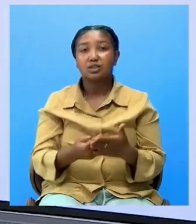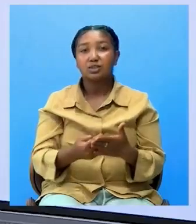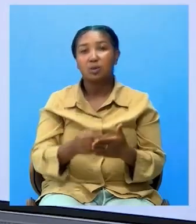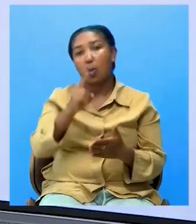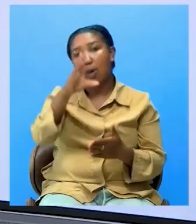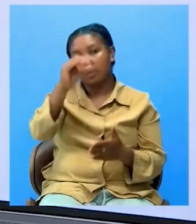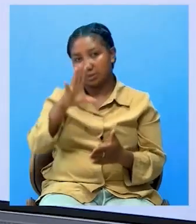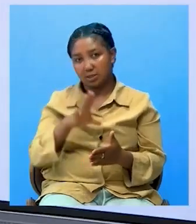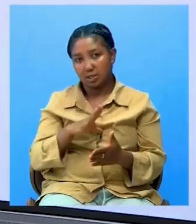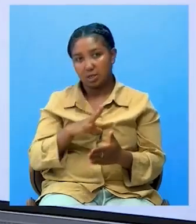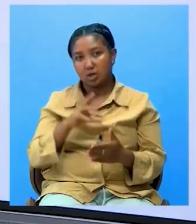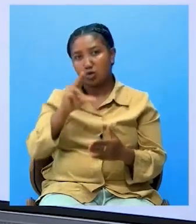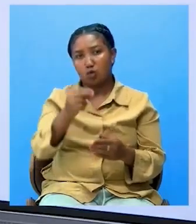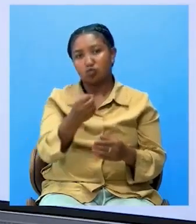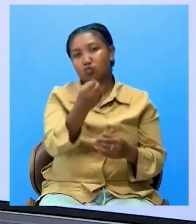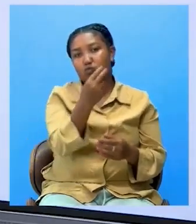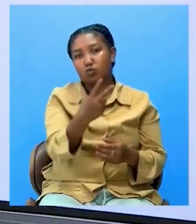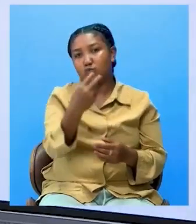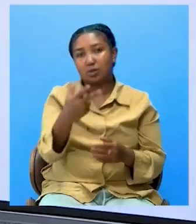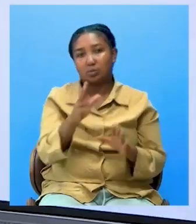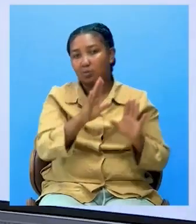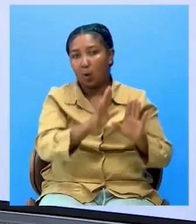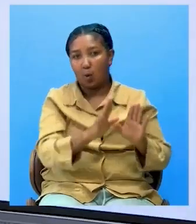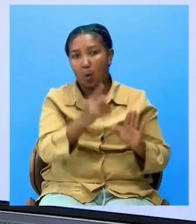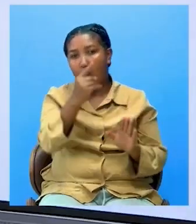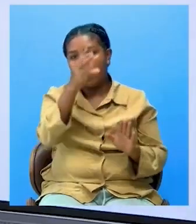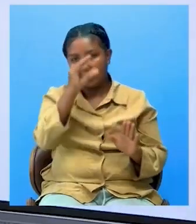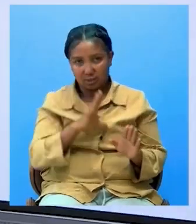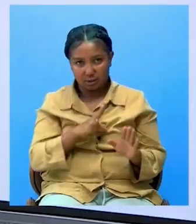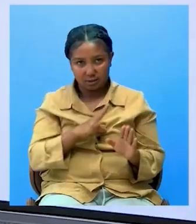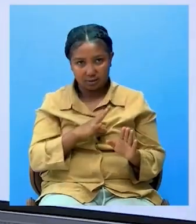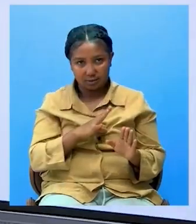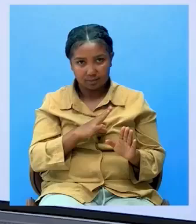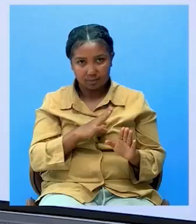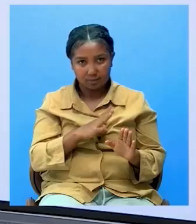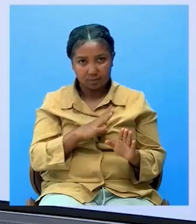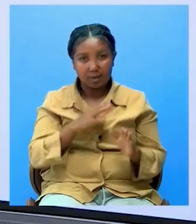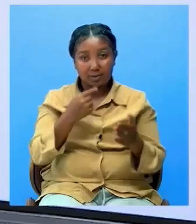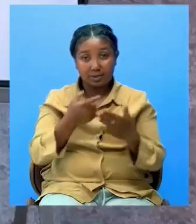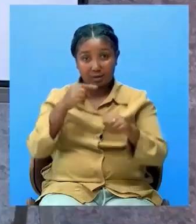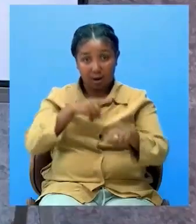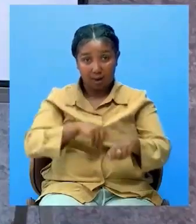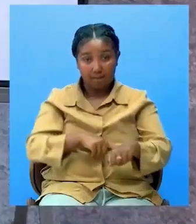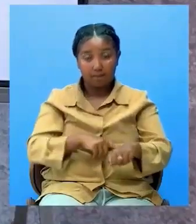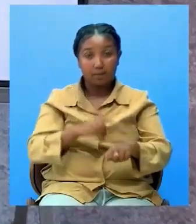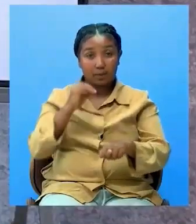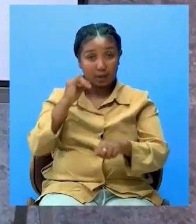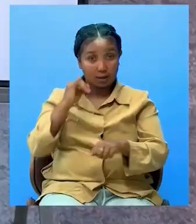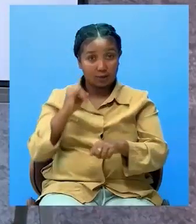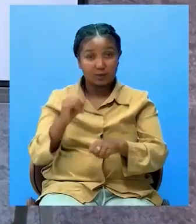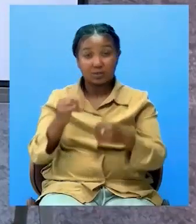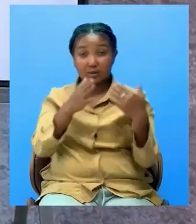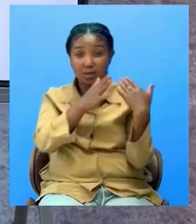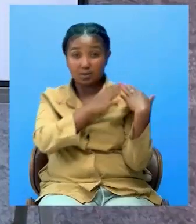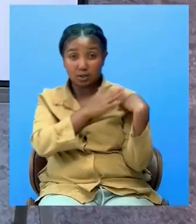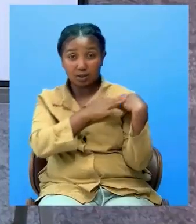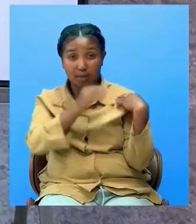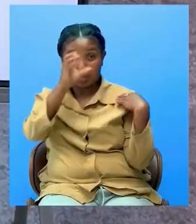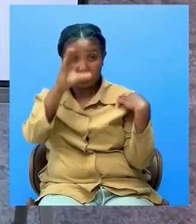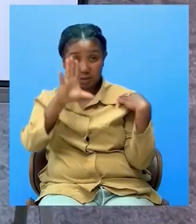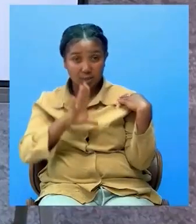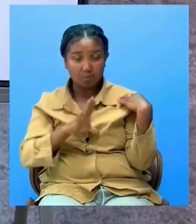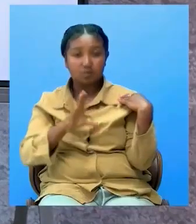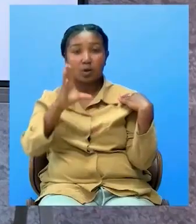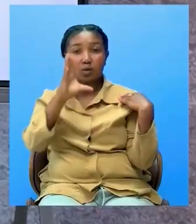one person, not two and more. Is it clear? At that time, if the subject or the person who